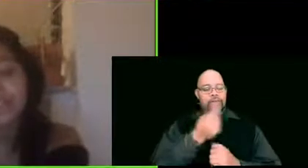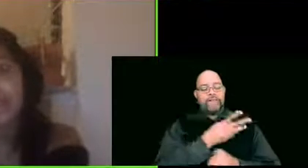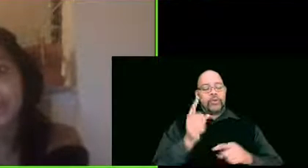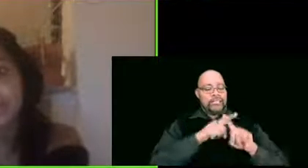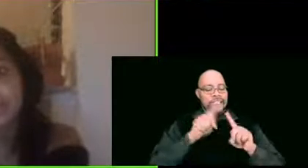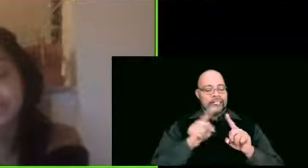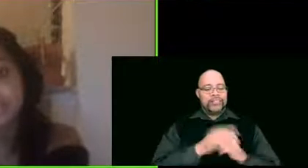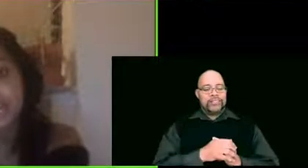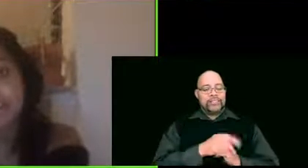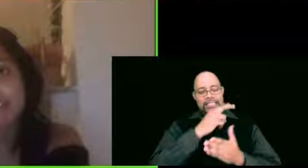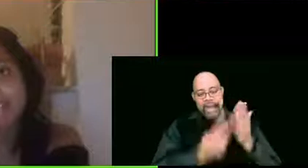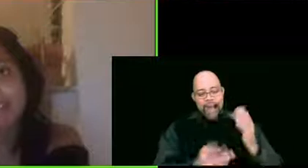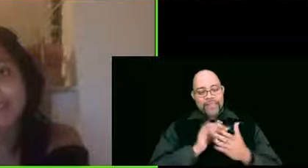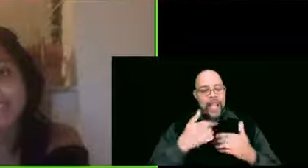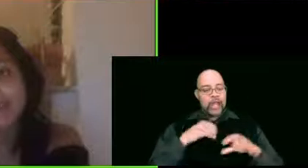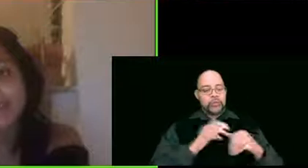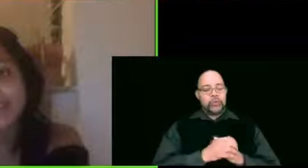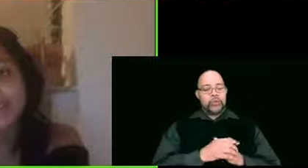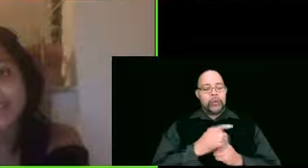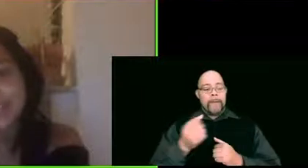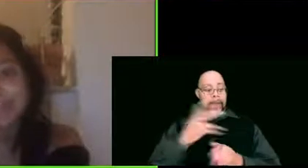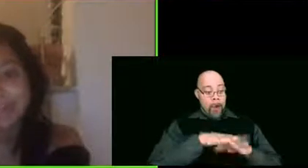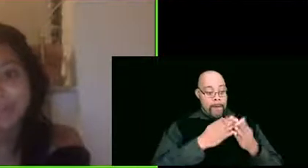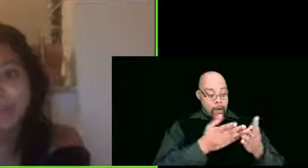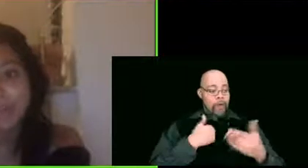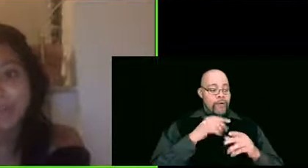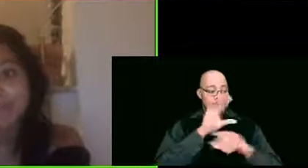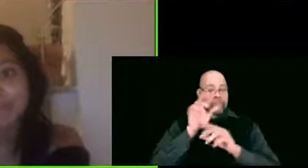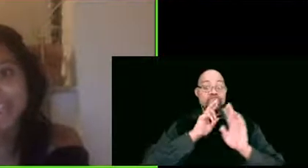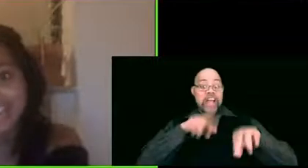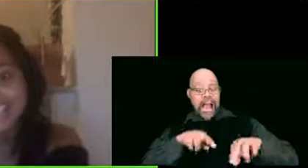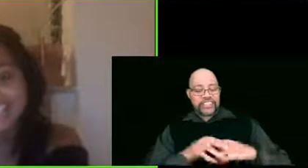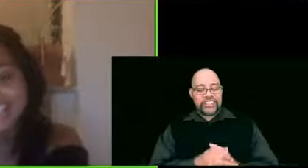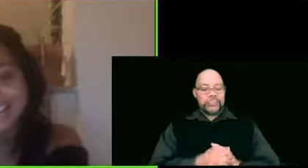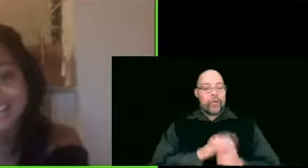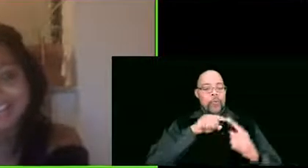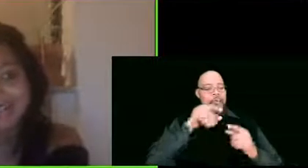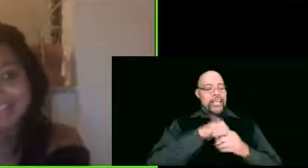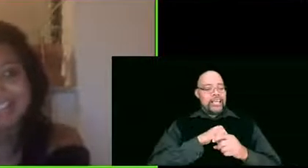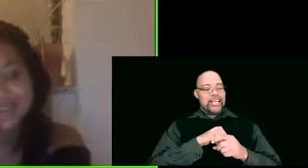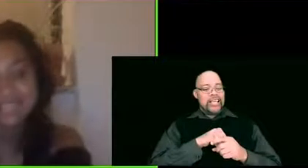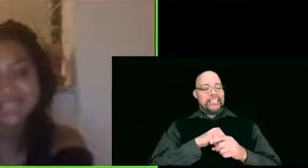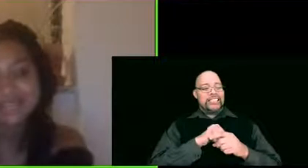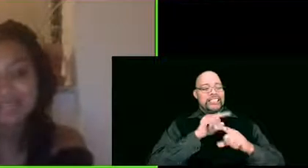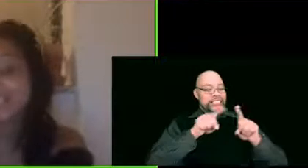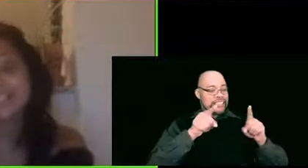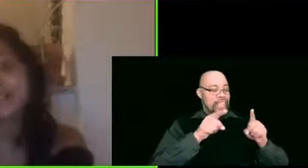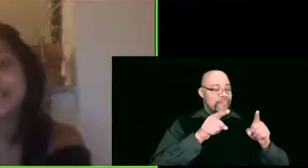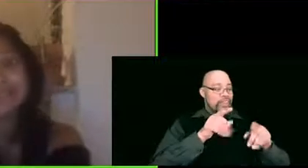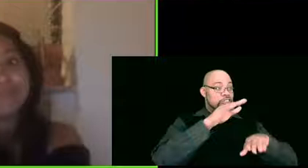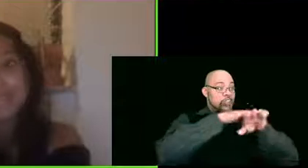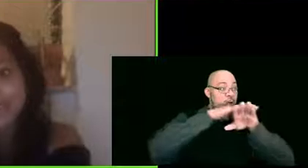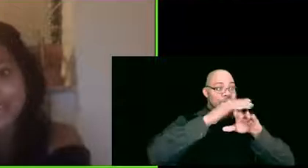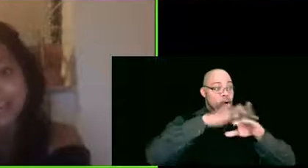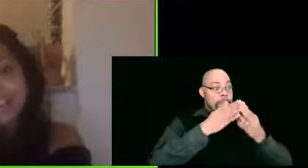for a couple of different for a dive. And then I would do when they're back on the boat, we would film reactions. So even when you're in the surface interval, you're